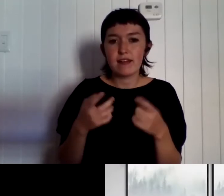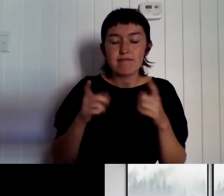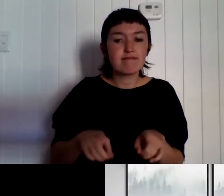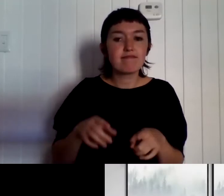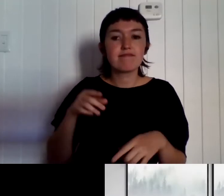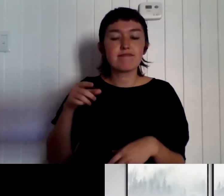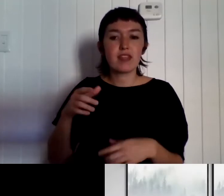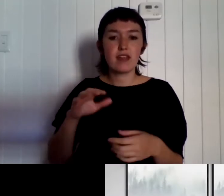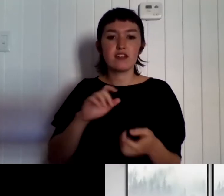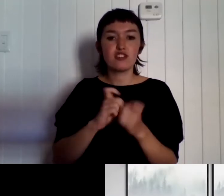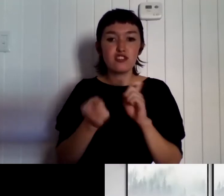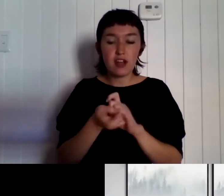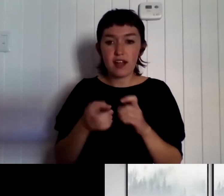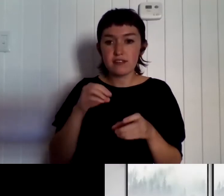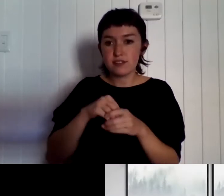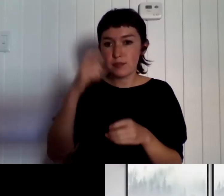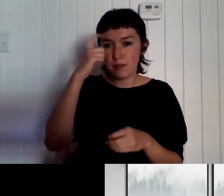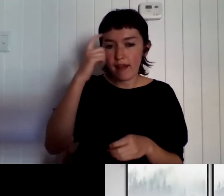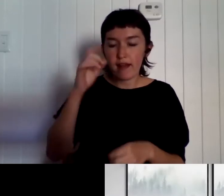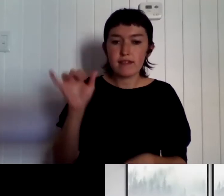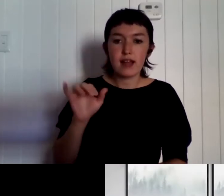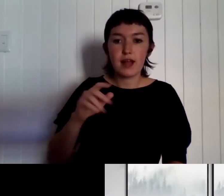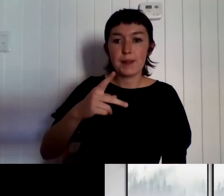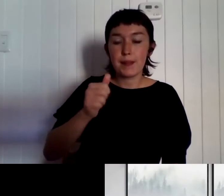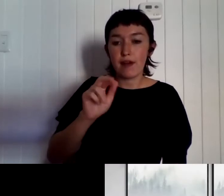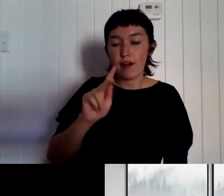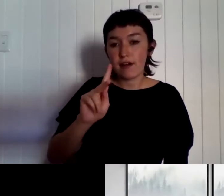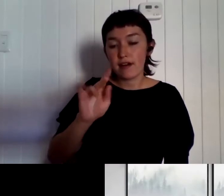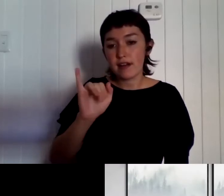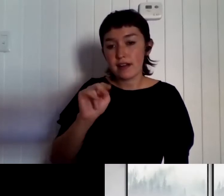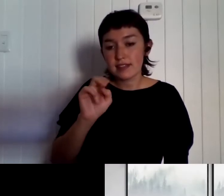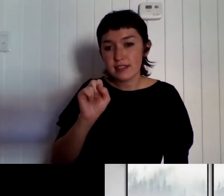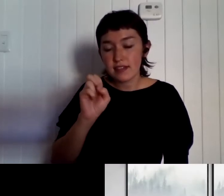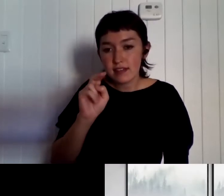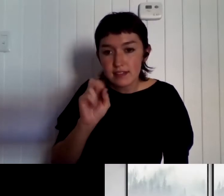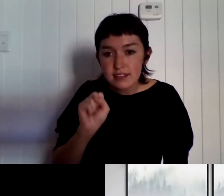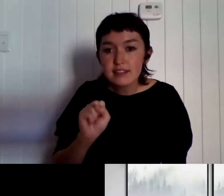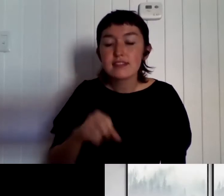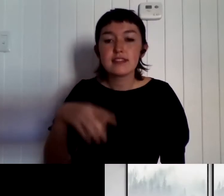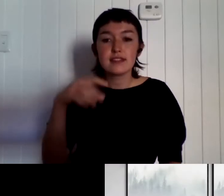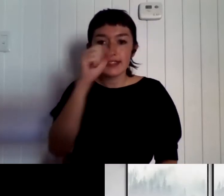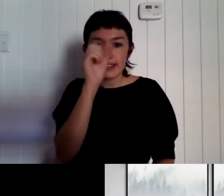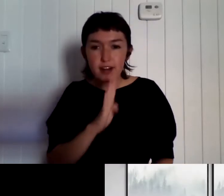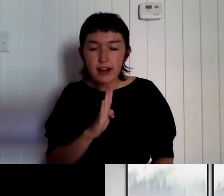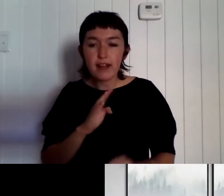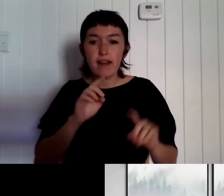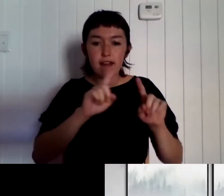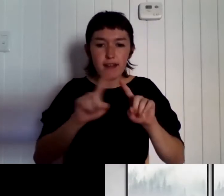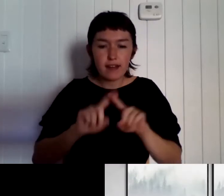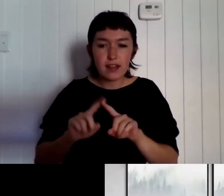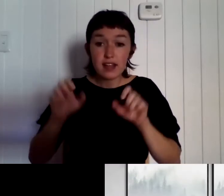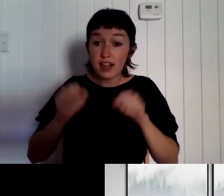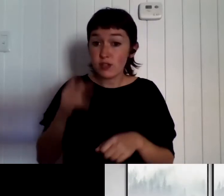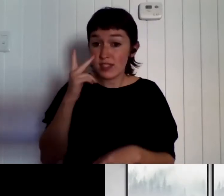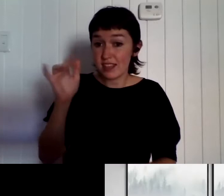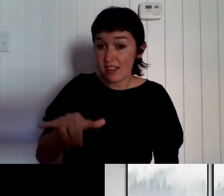Parkinson's, schizophrenia, or neurodivergent people, can you see that in these MRI scans? And in which